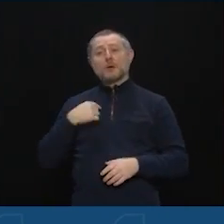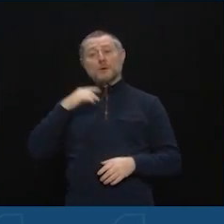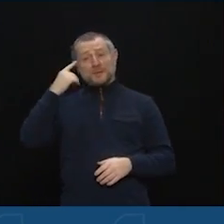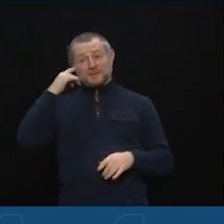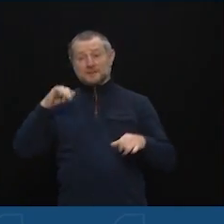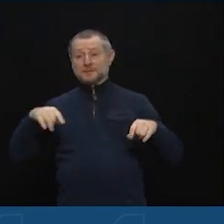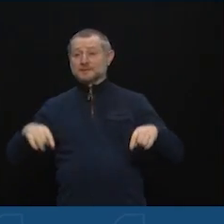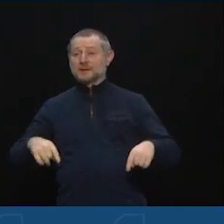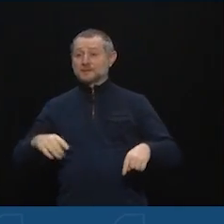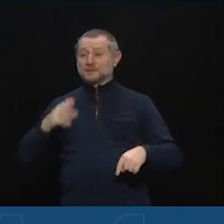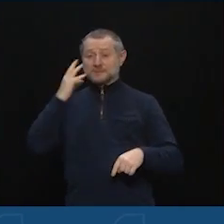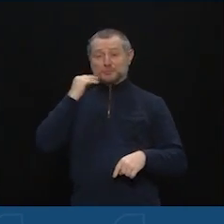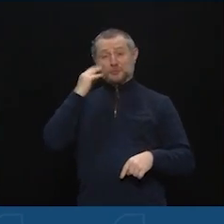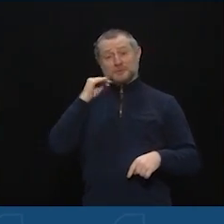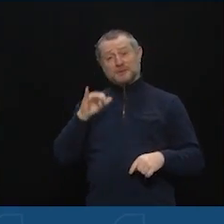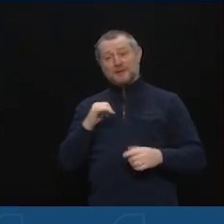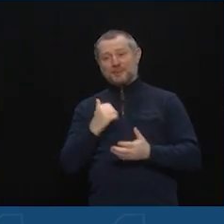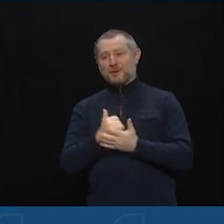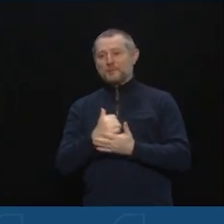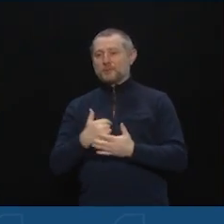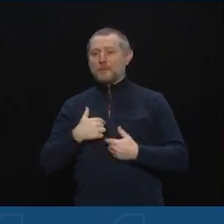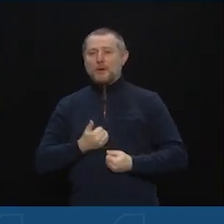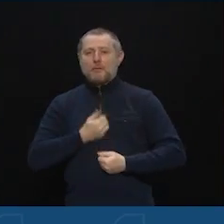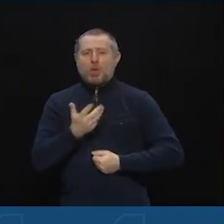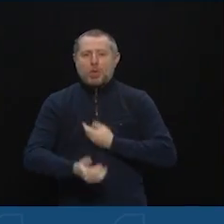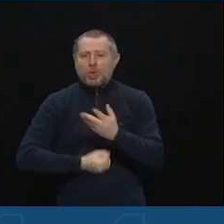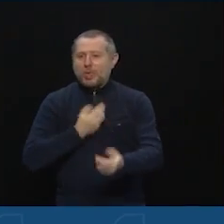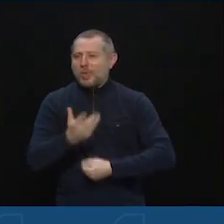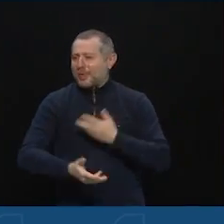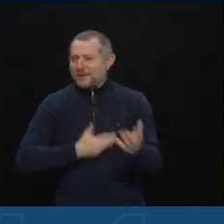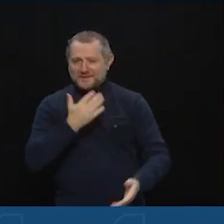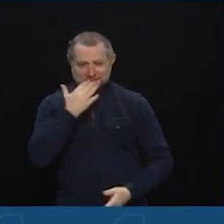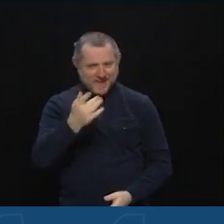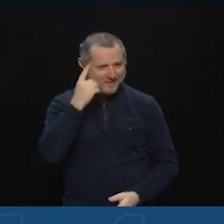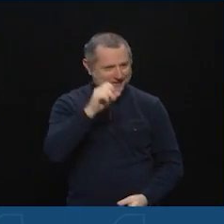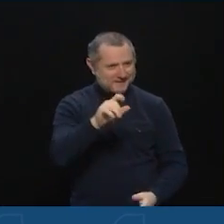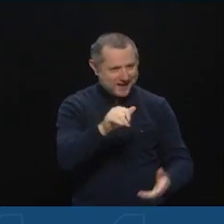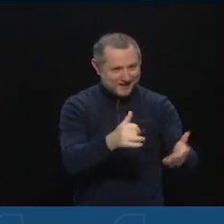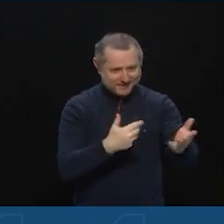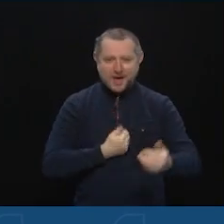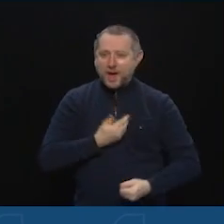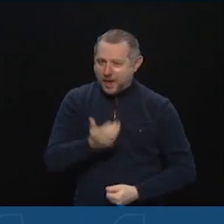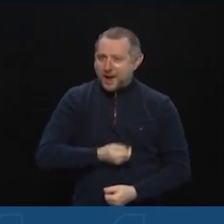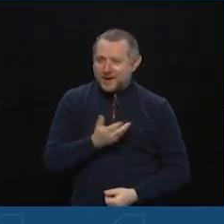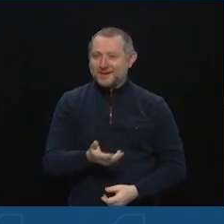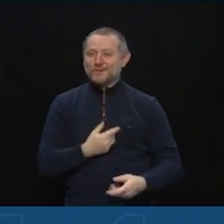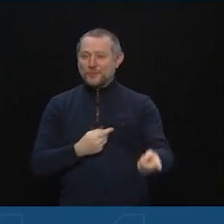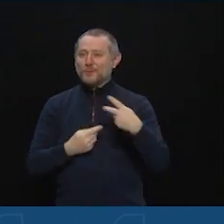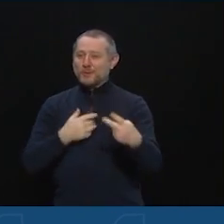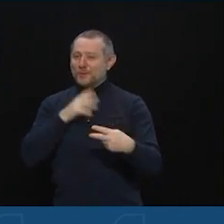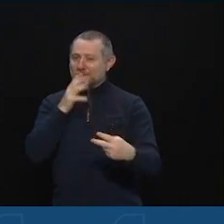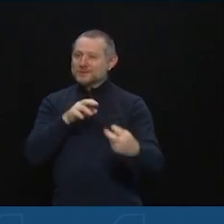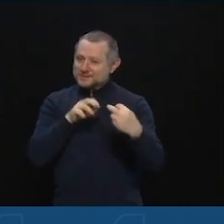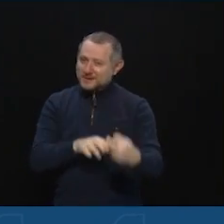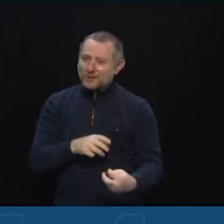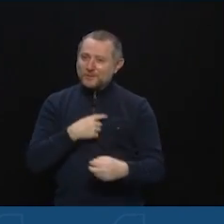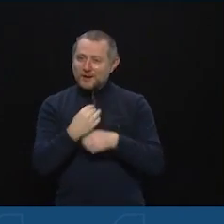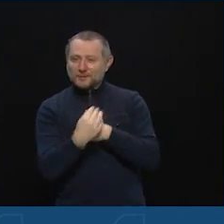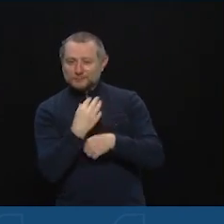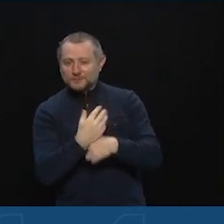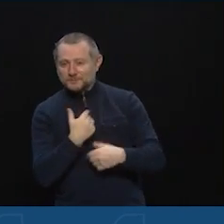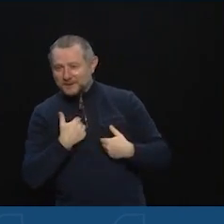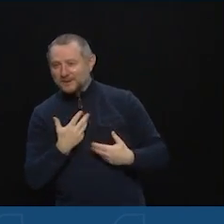that I'm going through here. So I'm kind of letting loose here, Angela. So we're gonna have we'll have a little counseling session afterward. Counseling